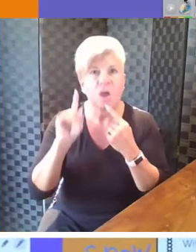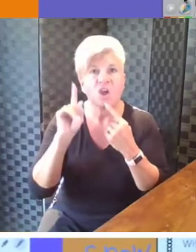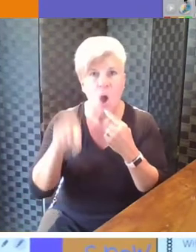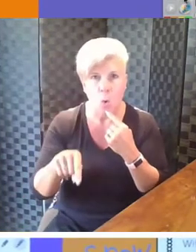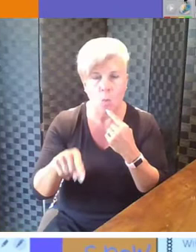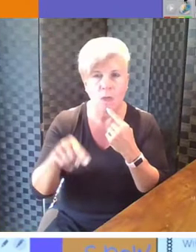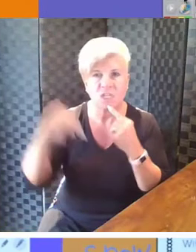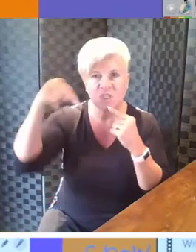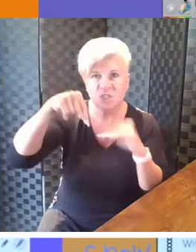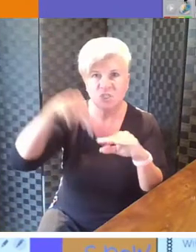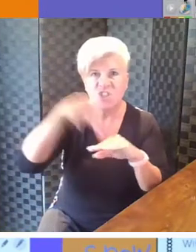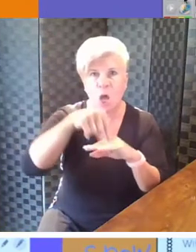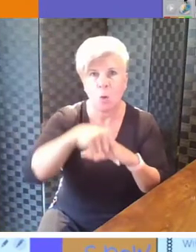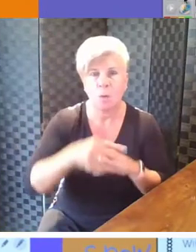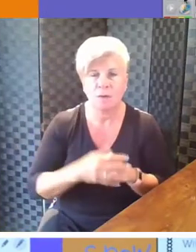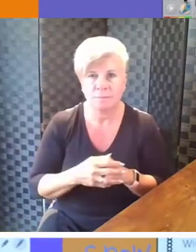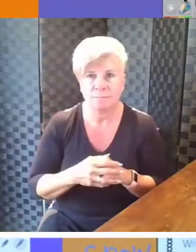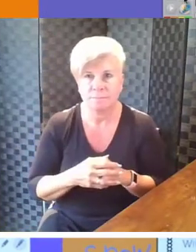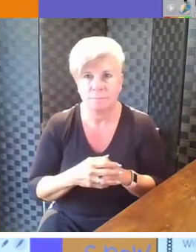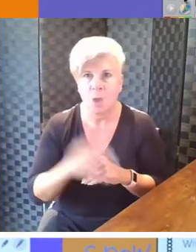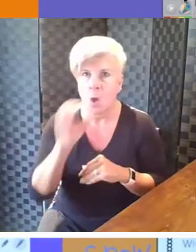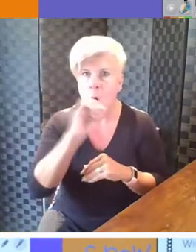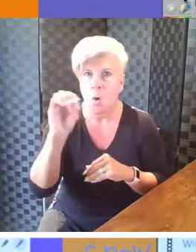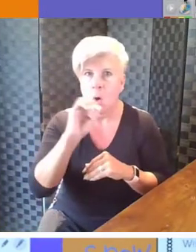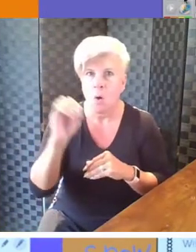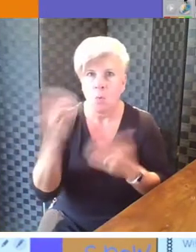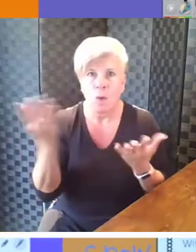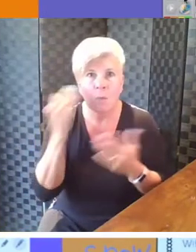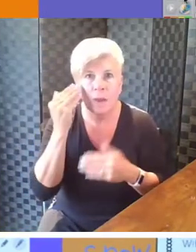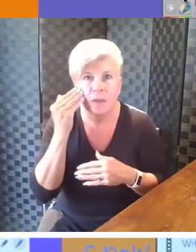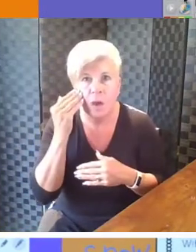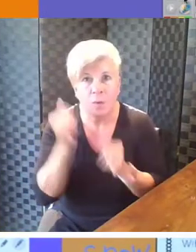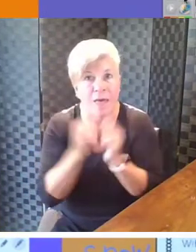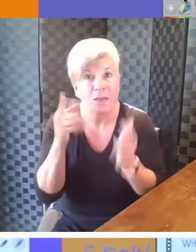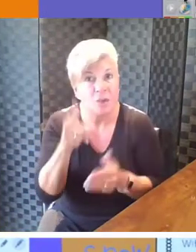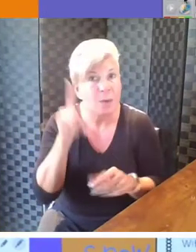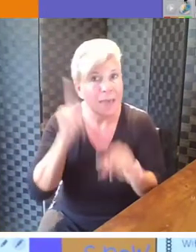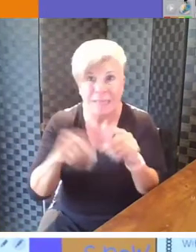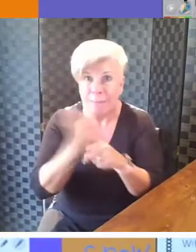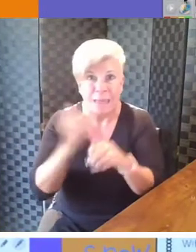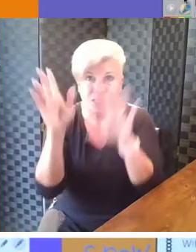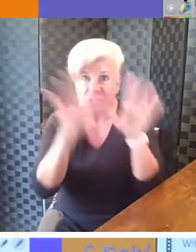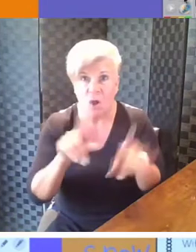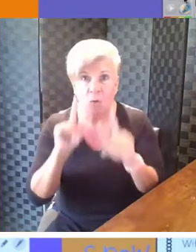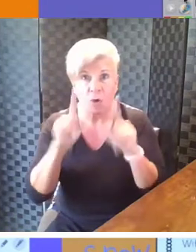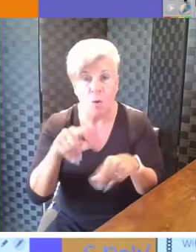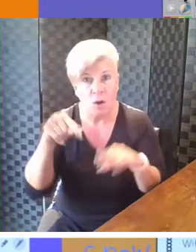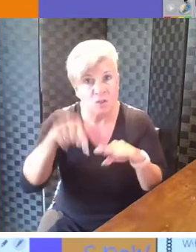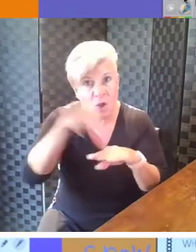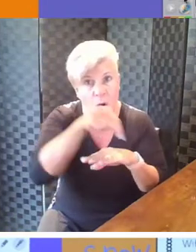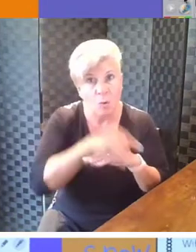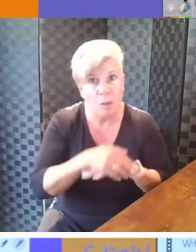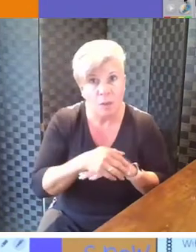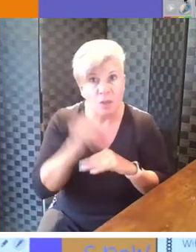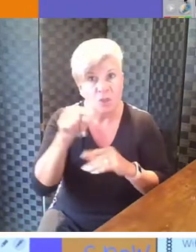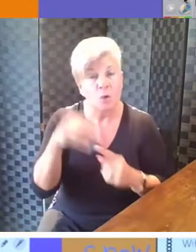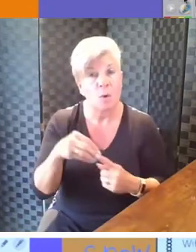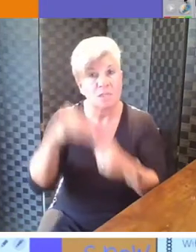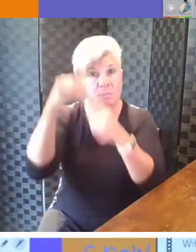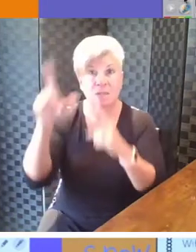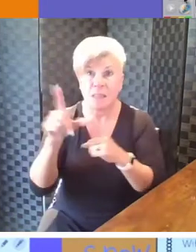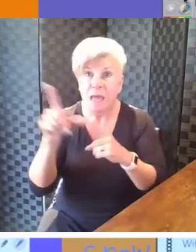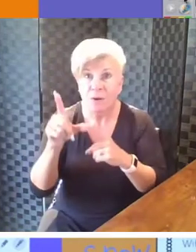go, tow. Long O, what do I know? Without you, I can't make snow, go, or tow.